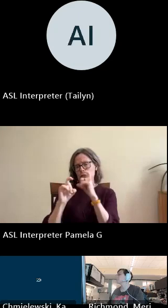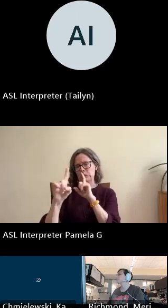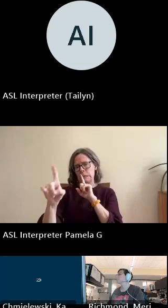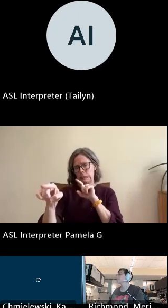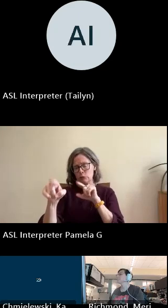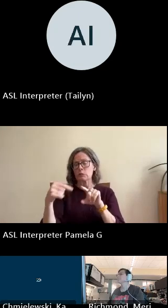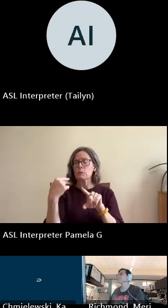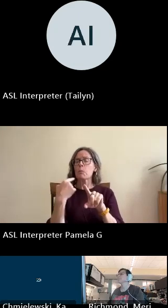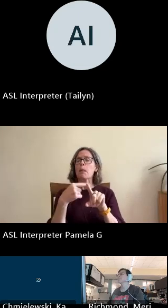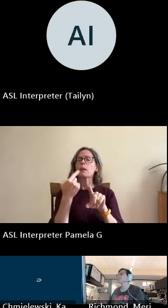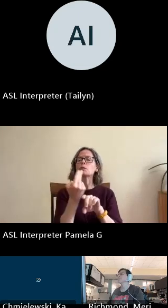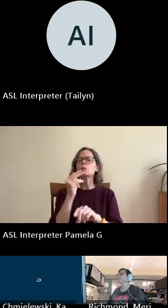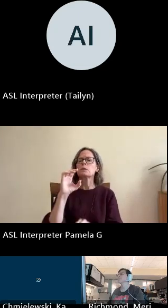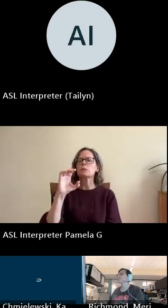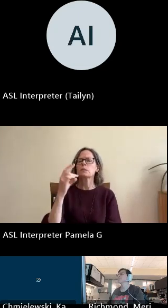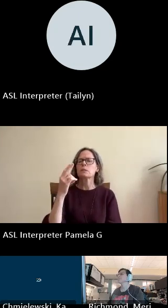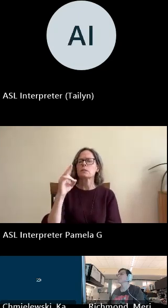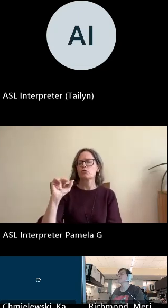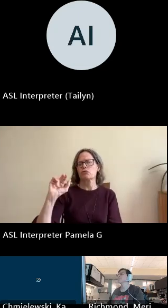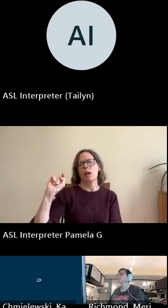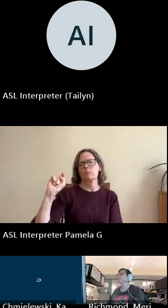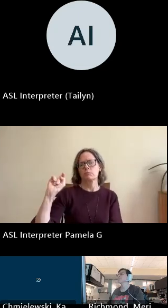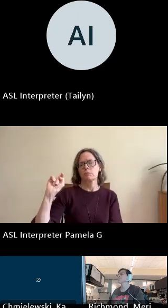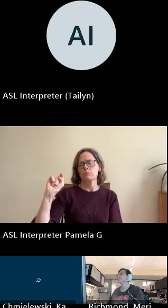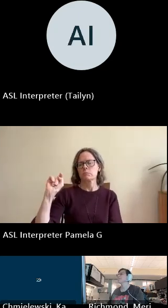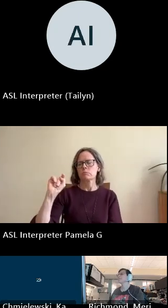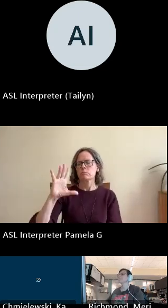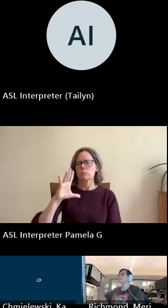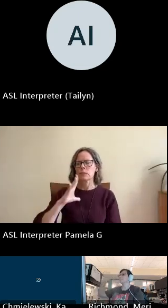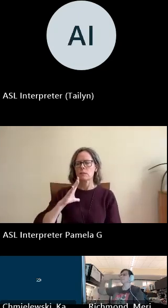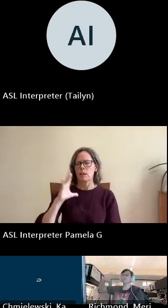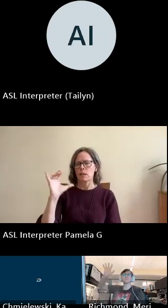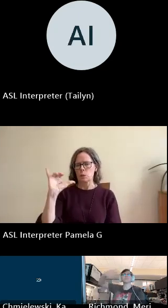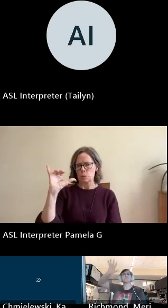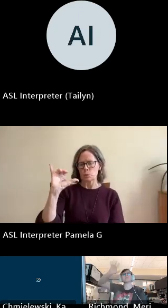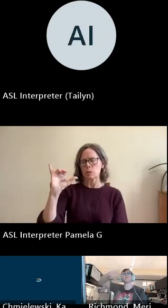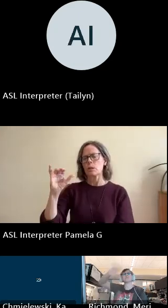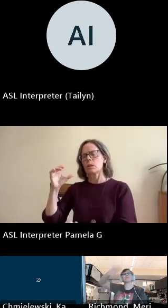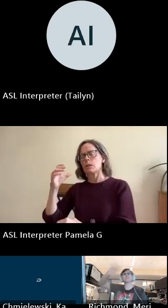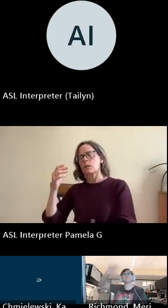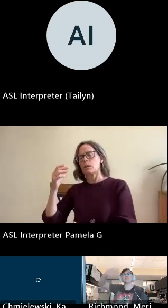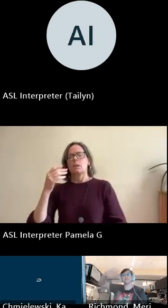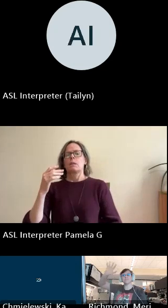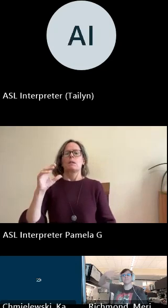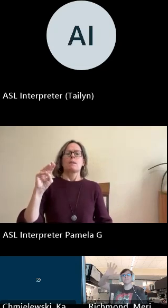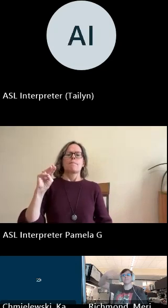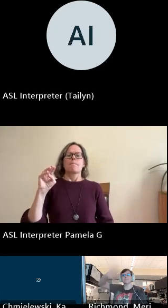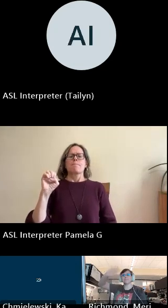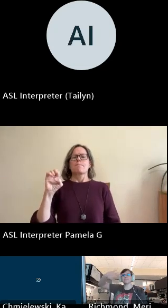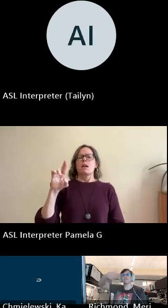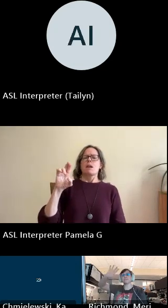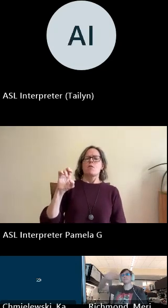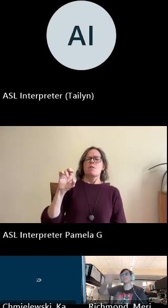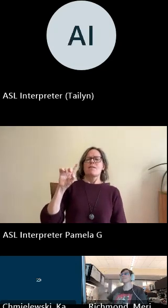in the chat. I have Meredith Richmond here, who is a fellow MAPE leader.